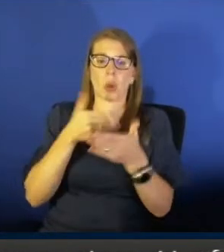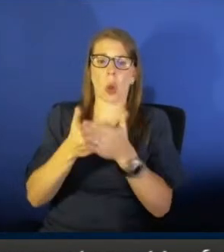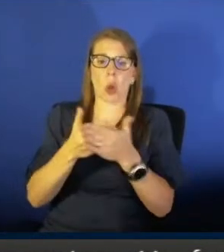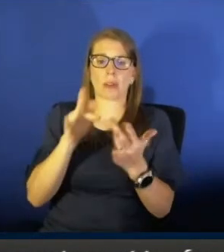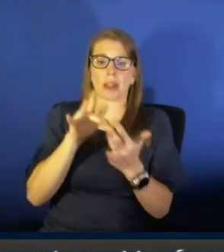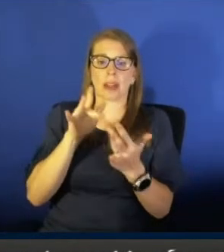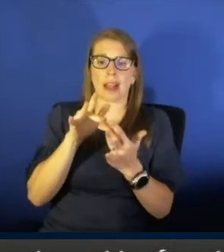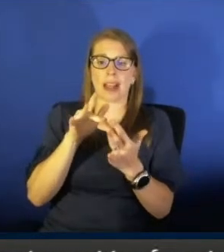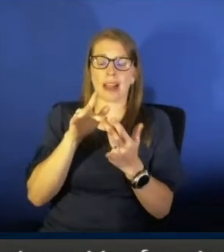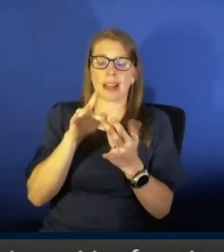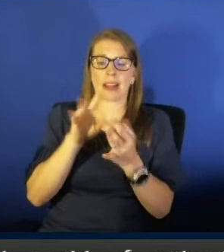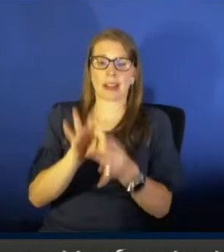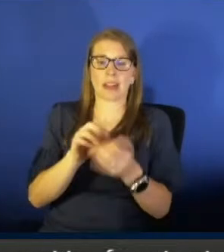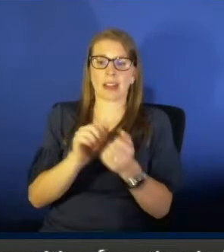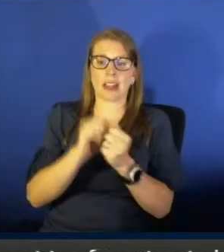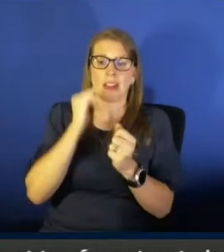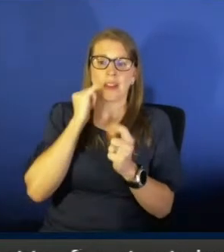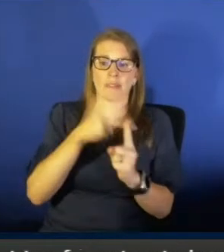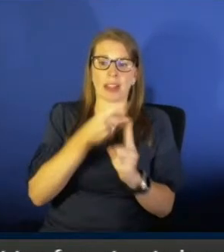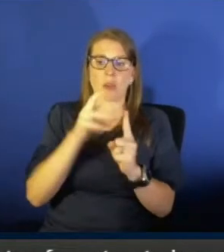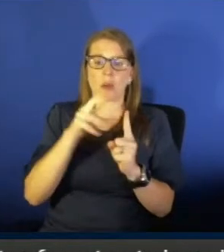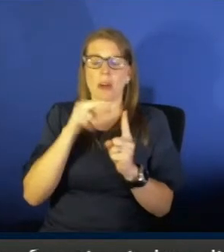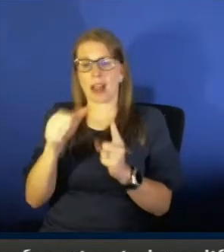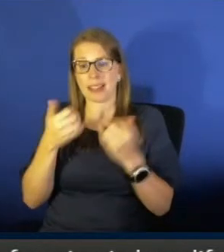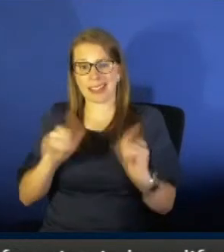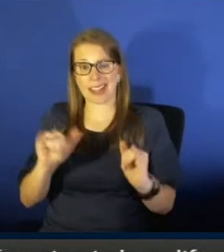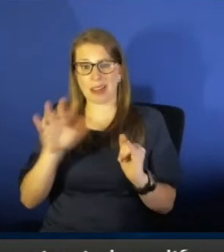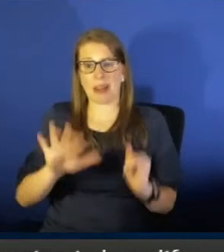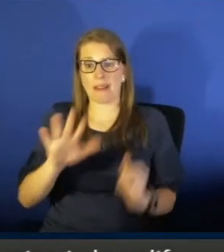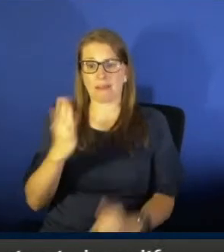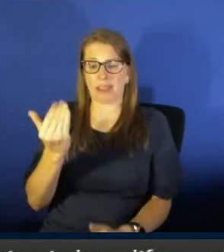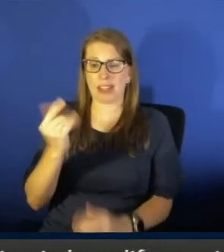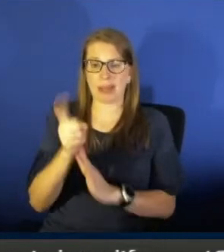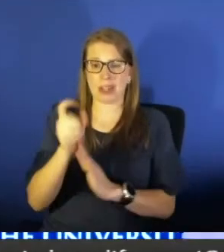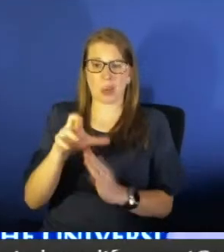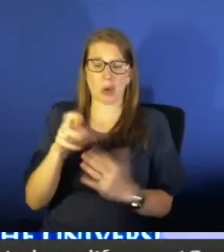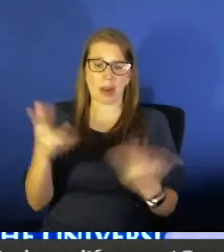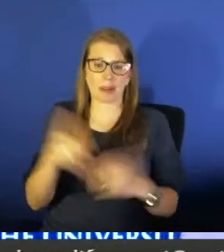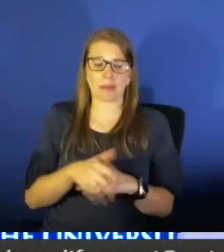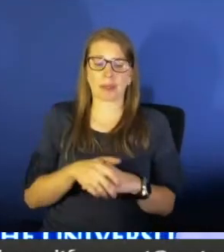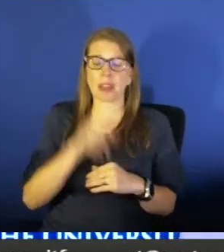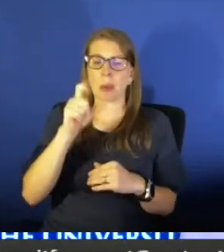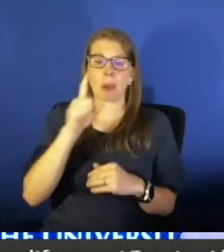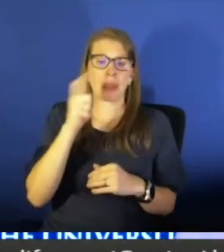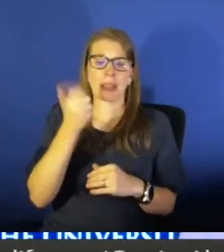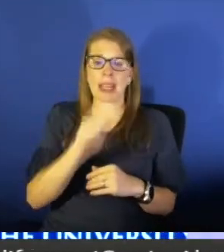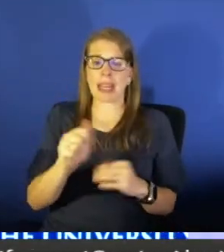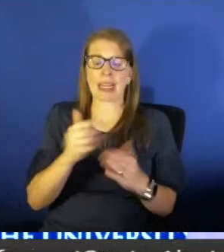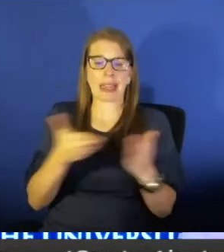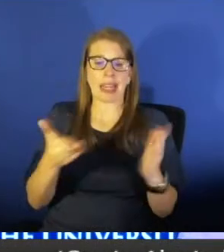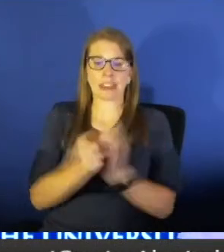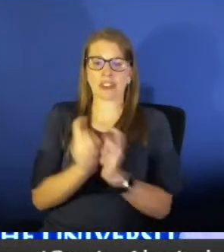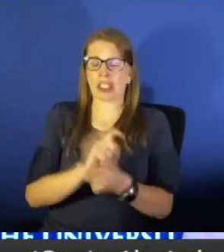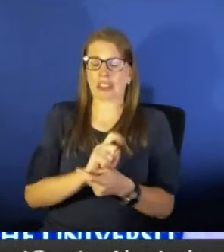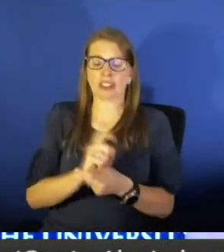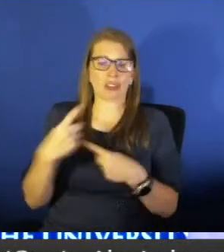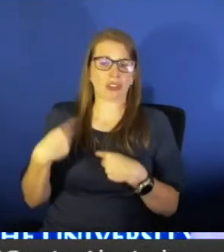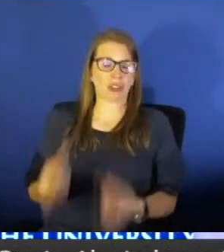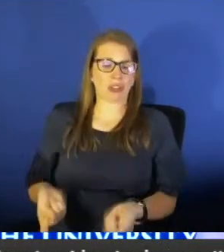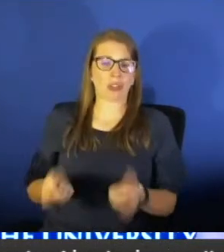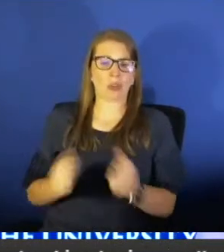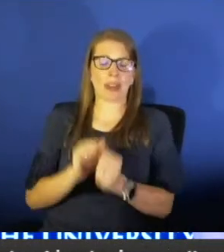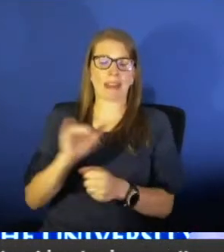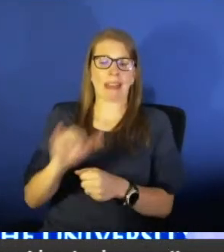with if you're vaccinated or not. Is it still about 15 minutes? What can you tell us? Yeah, I don't think anything has been changed as far as that guidance